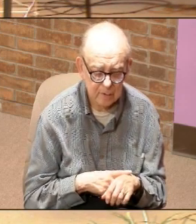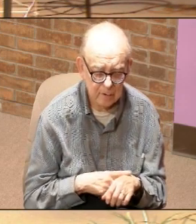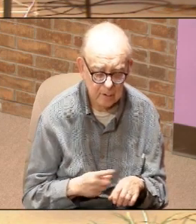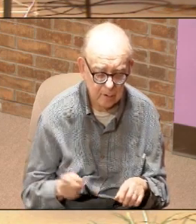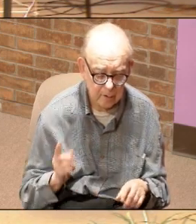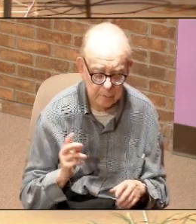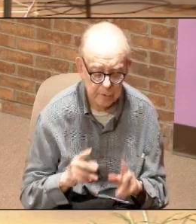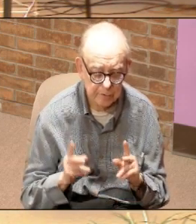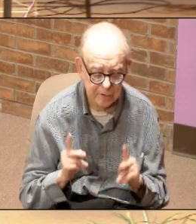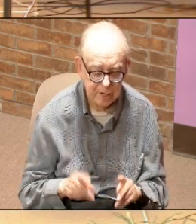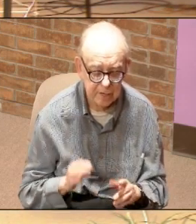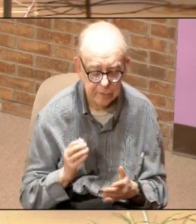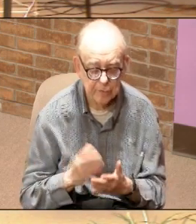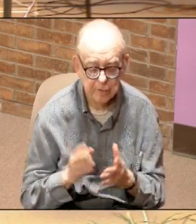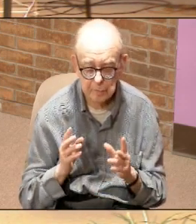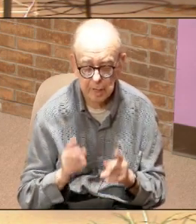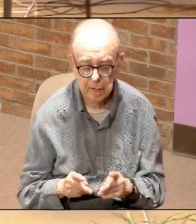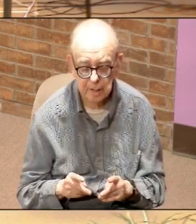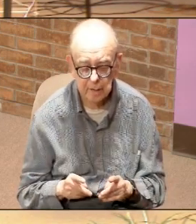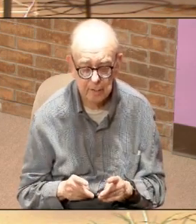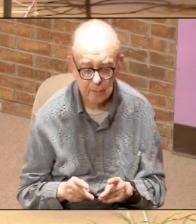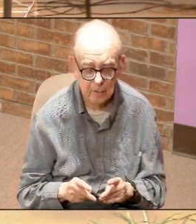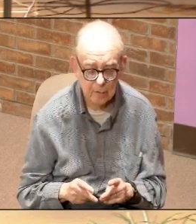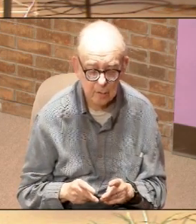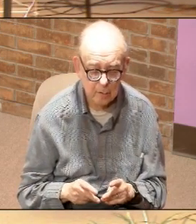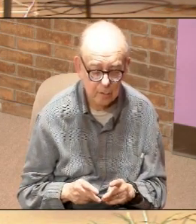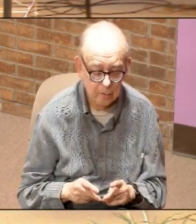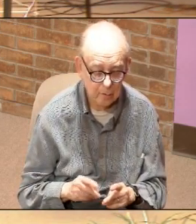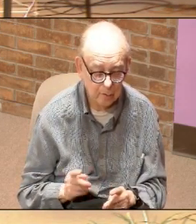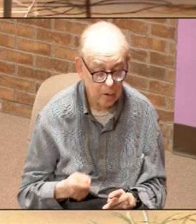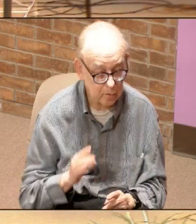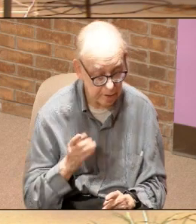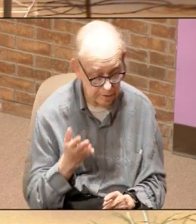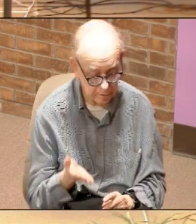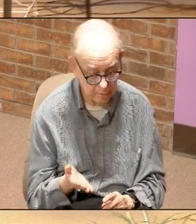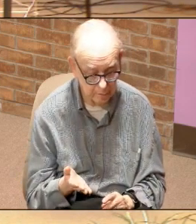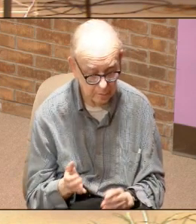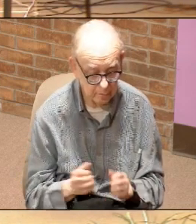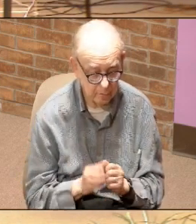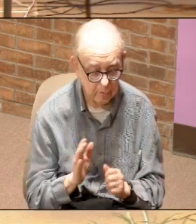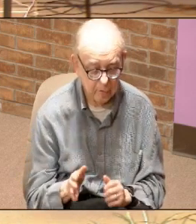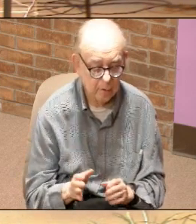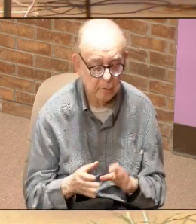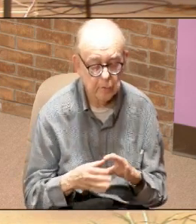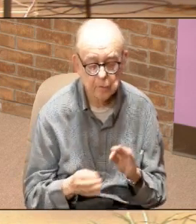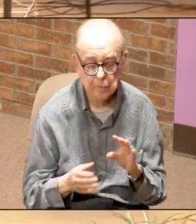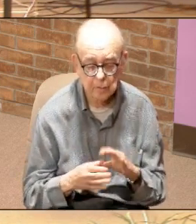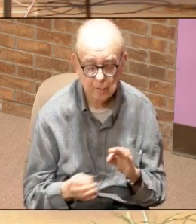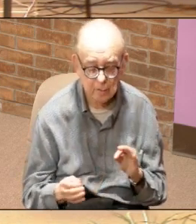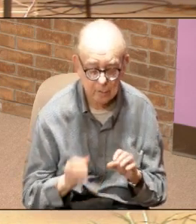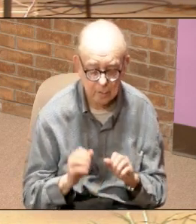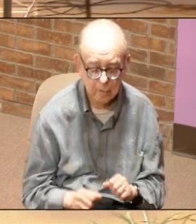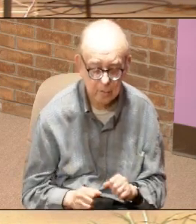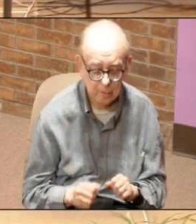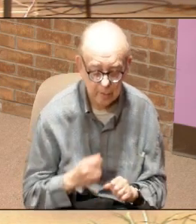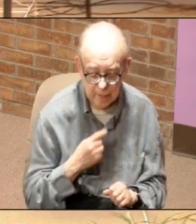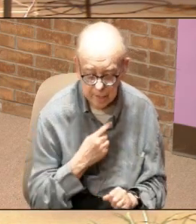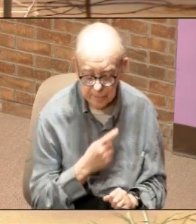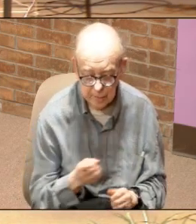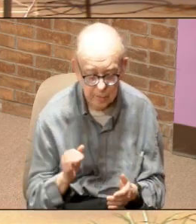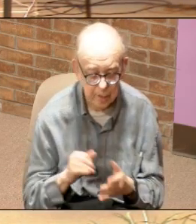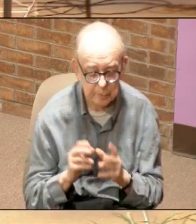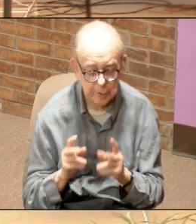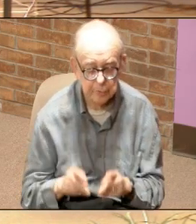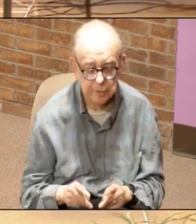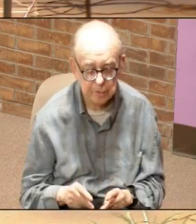And they need somebody, just you, with your story, to be able to tell